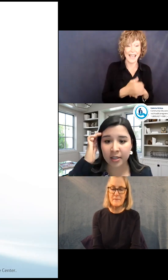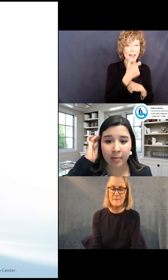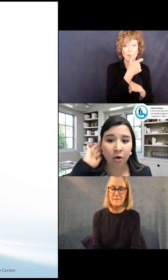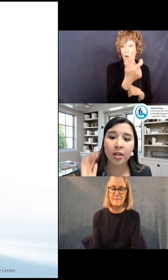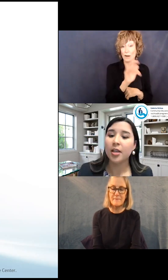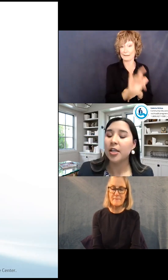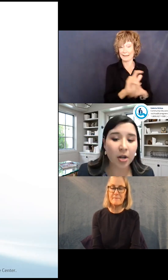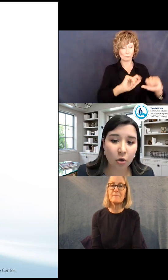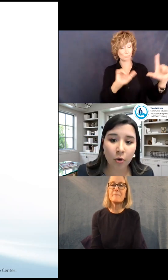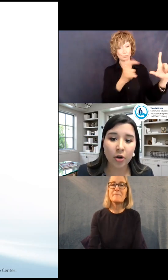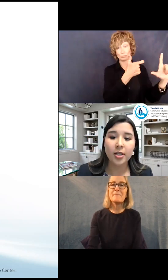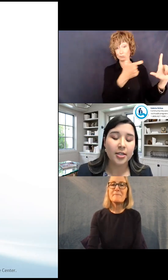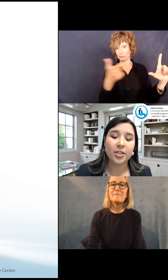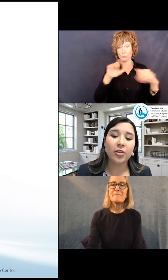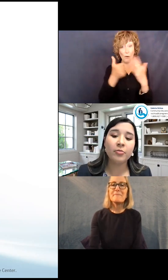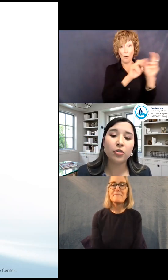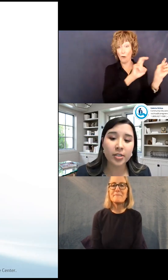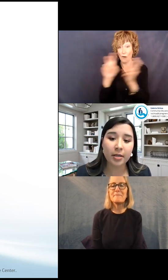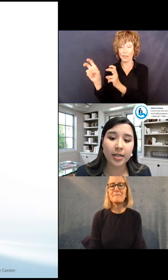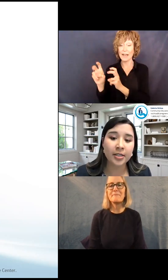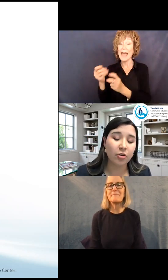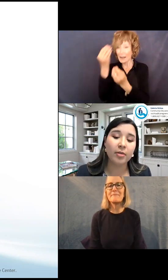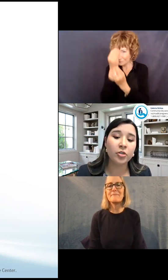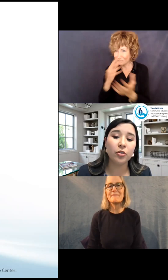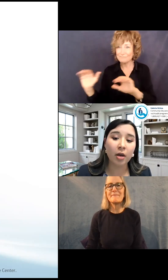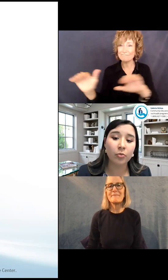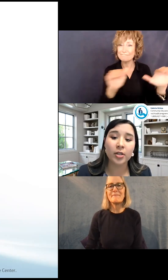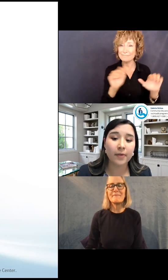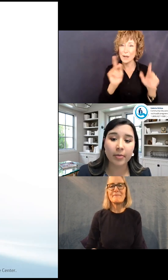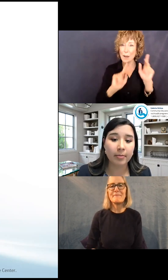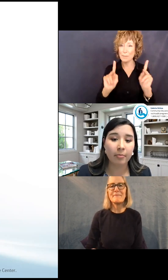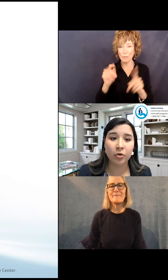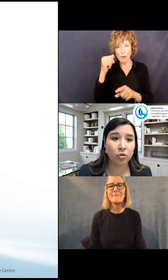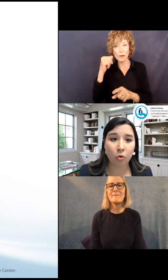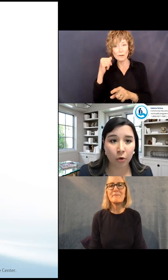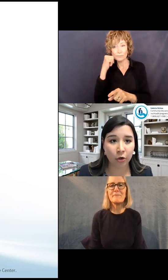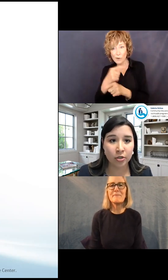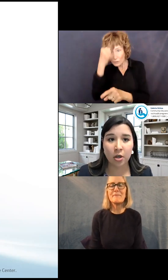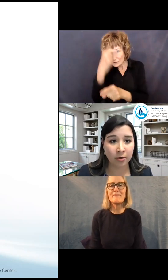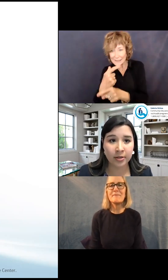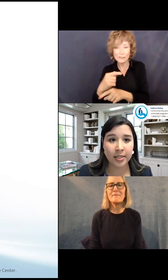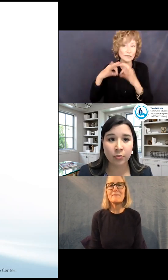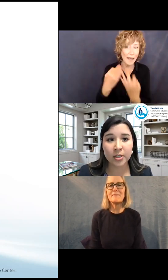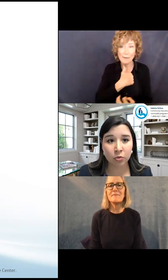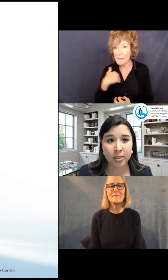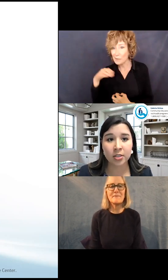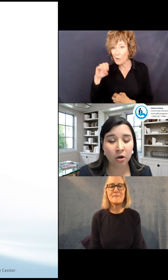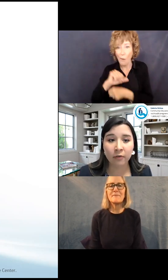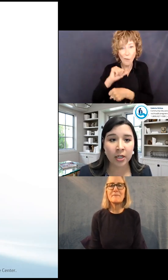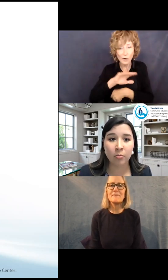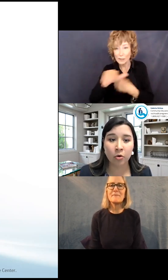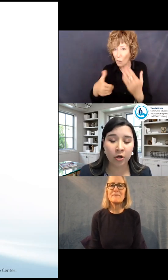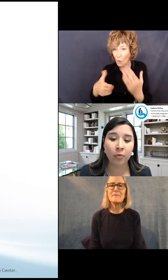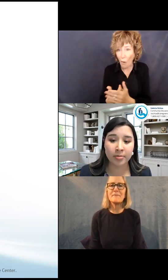and check them out. Spread the word, share them to your siblings, share them to your loved ones, family members, coworkers. All of these resources